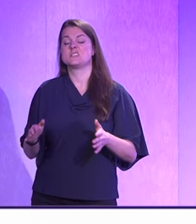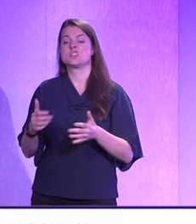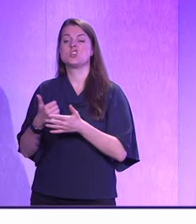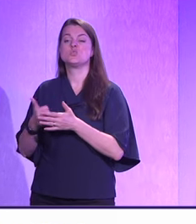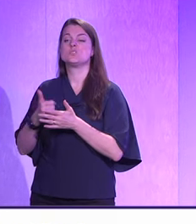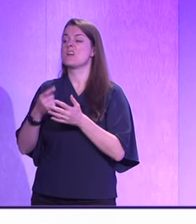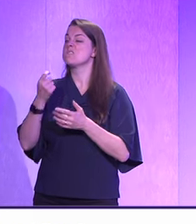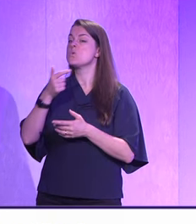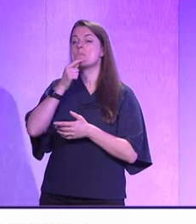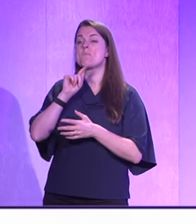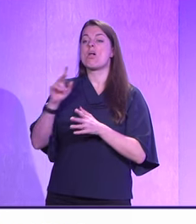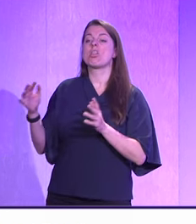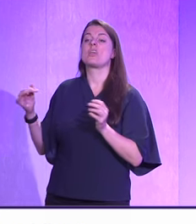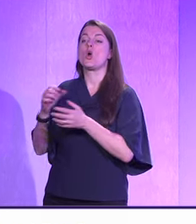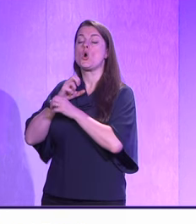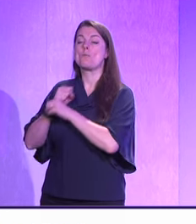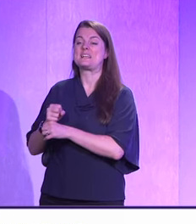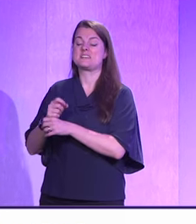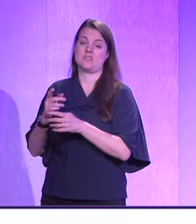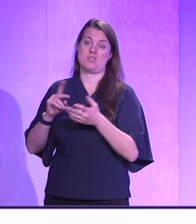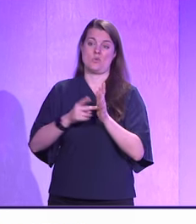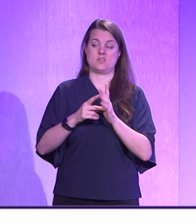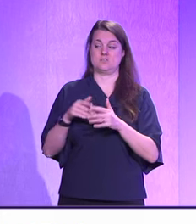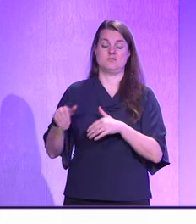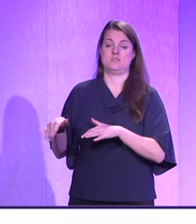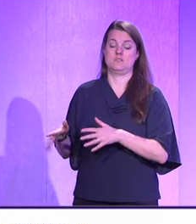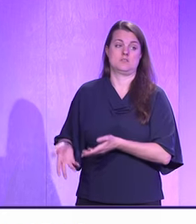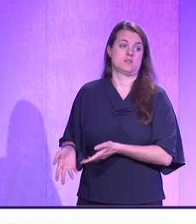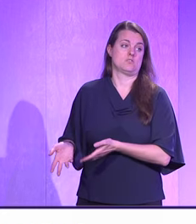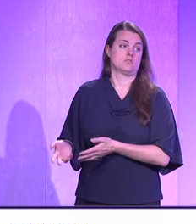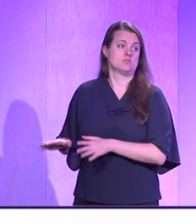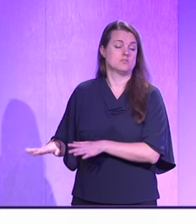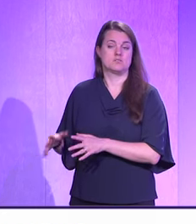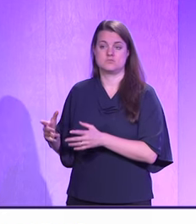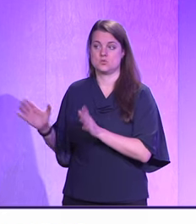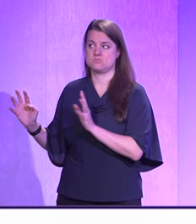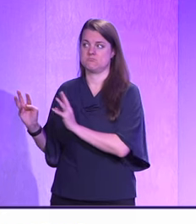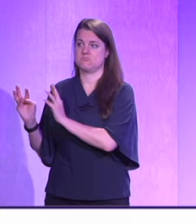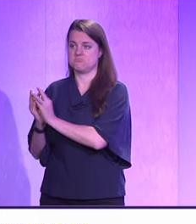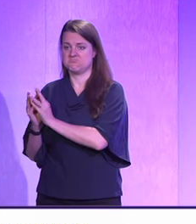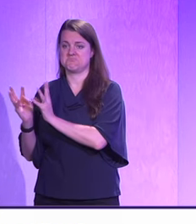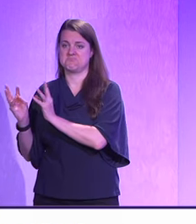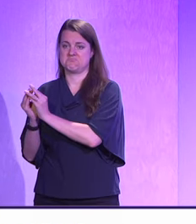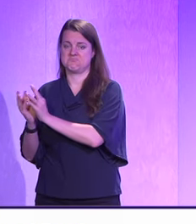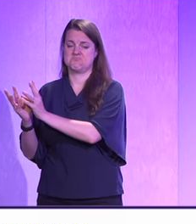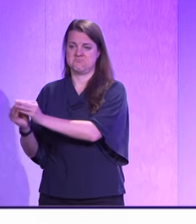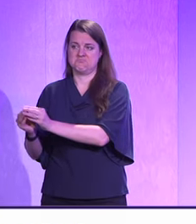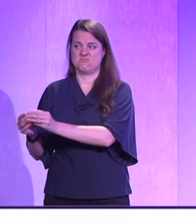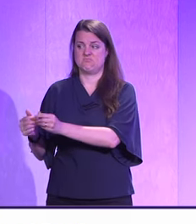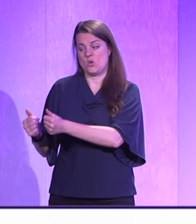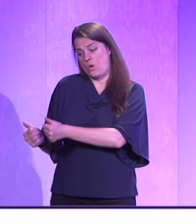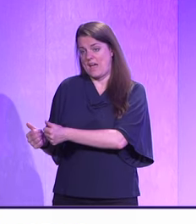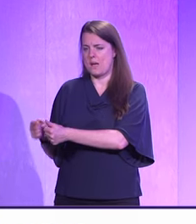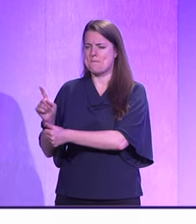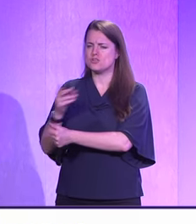who are kind of committed and the organization just kind of allows them to get on with it. Okay, great. If that's working, that's great. But